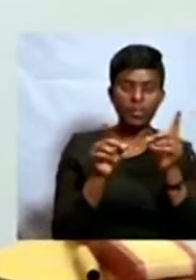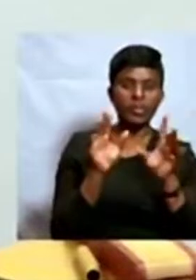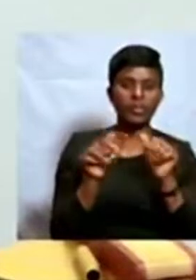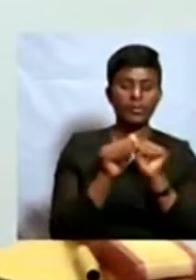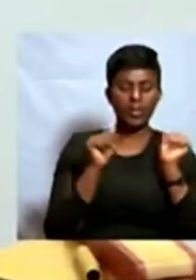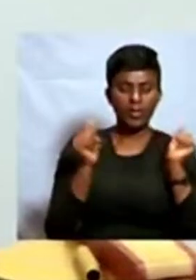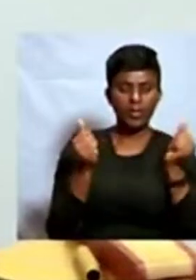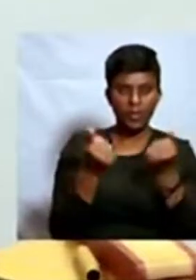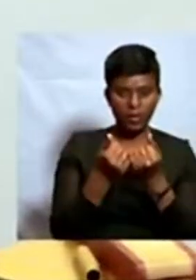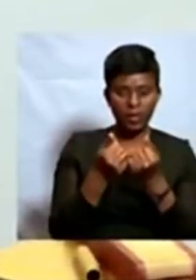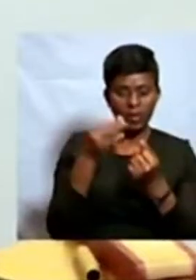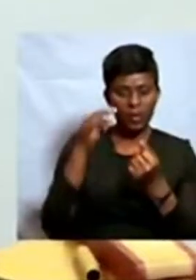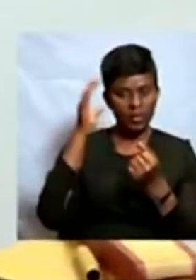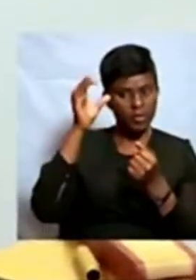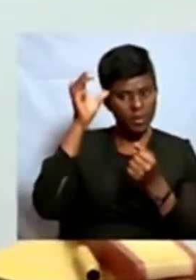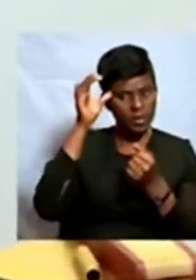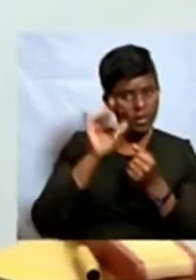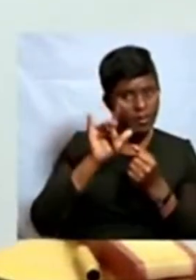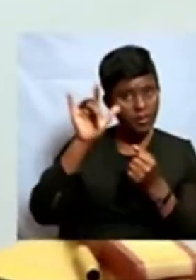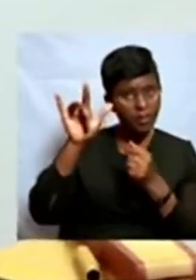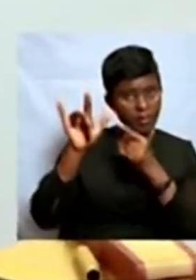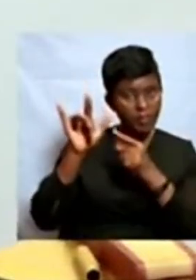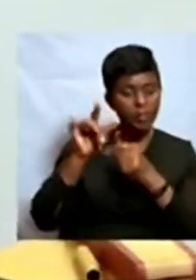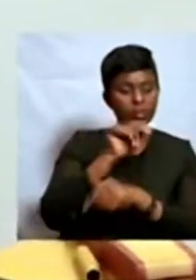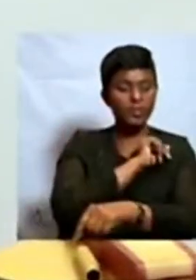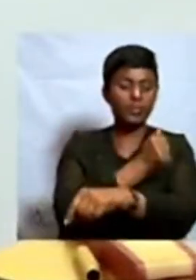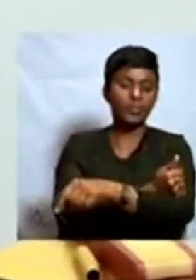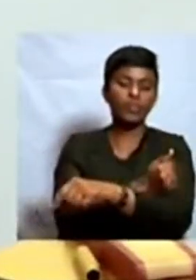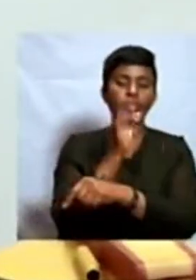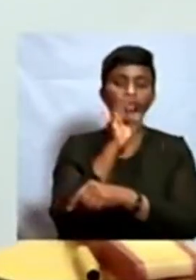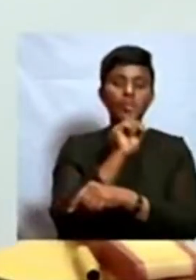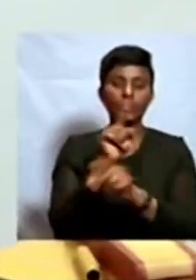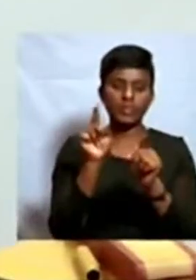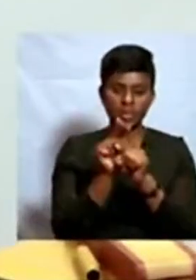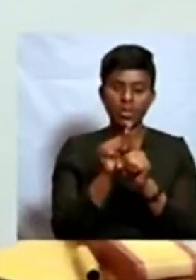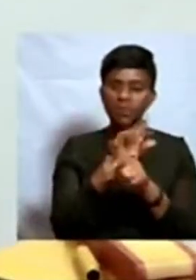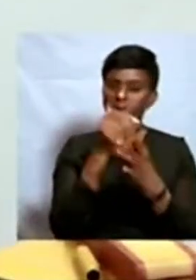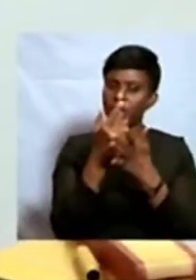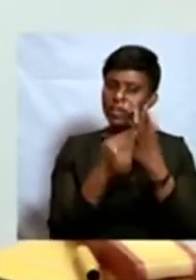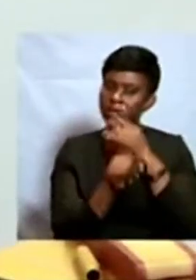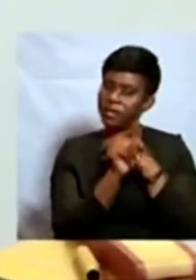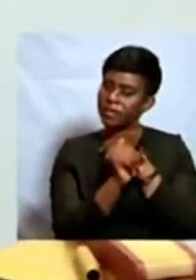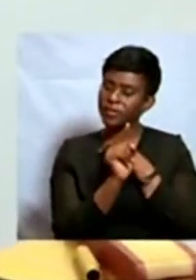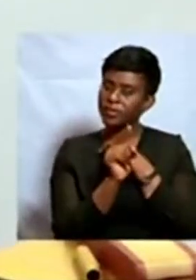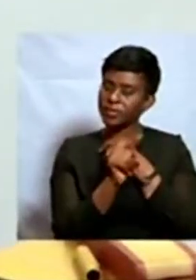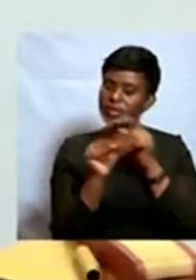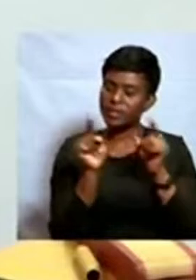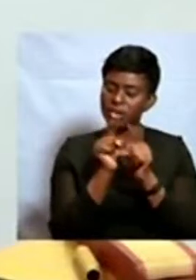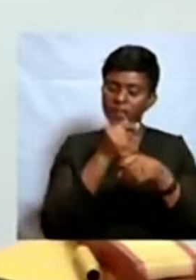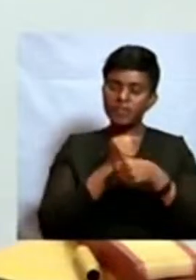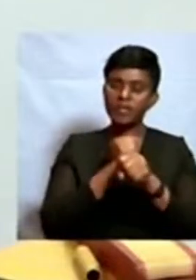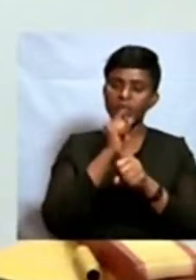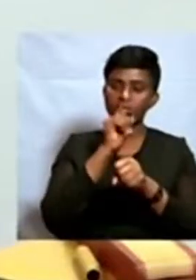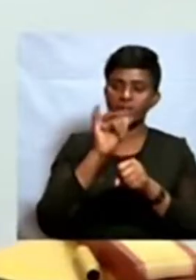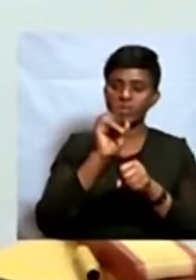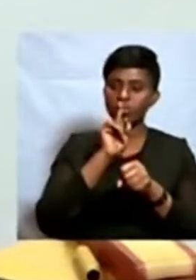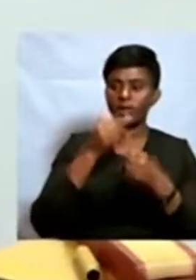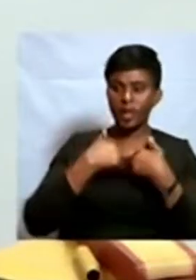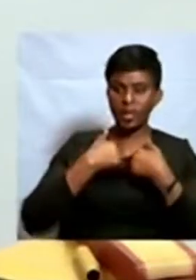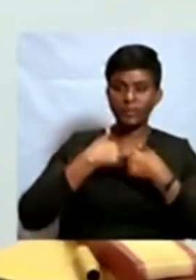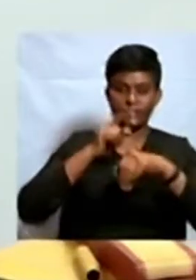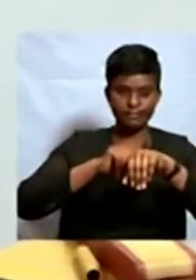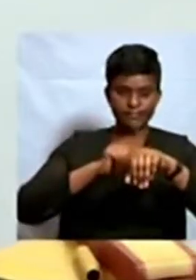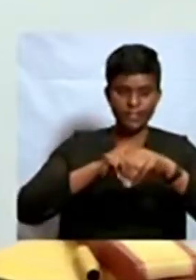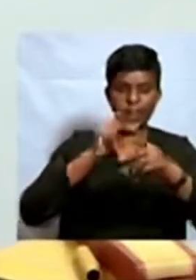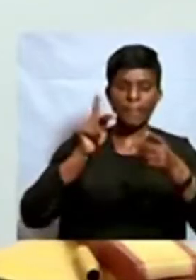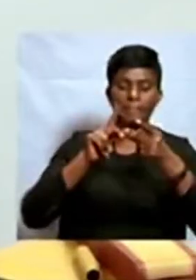of the Civil Aviation Authority, as this is to ensure that there is timeliness in